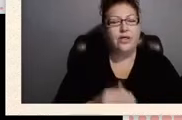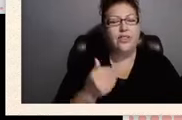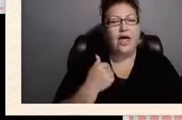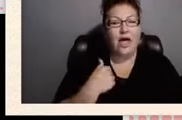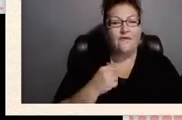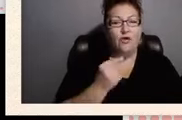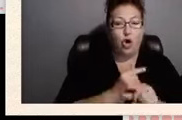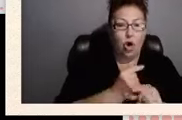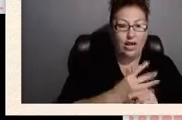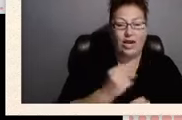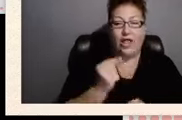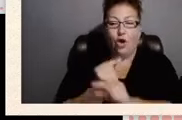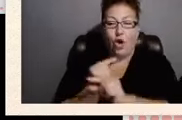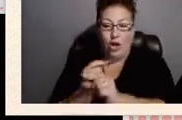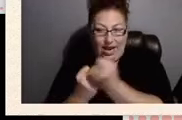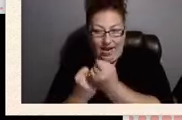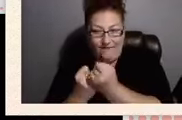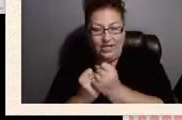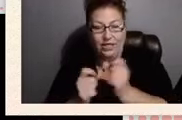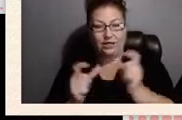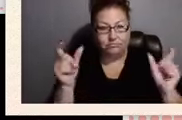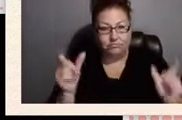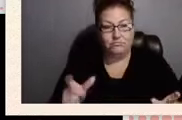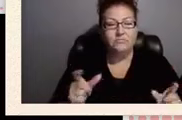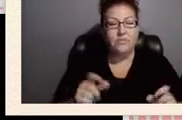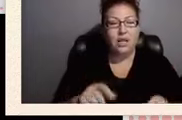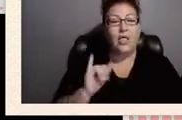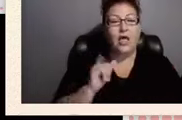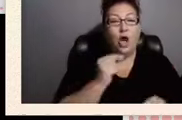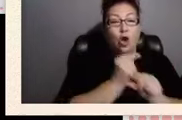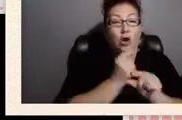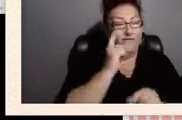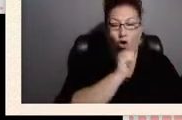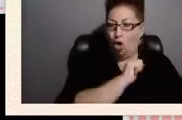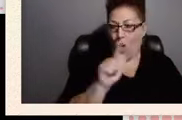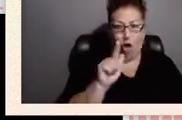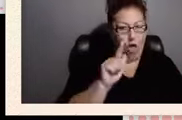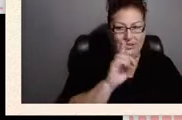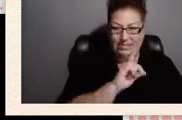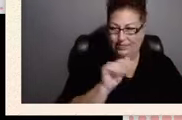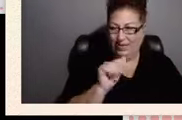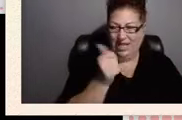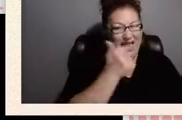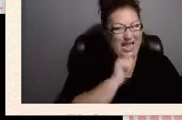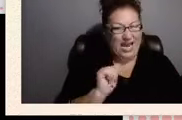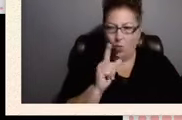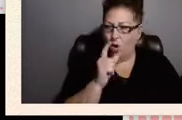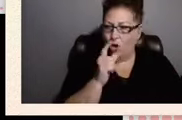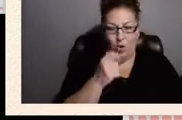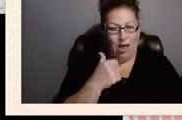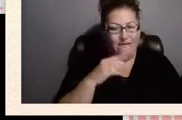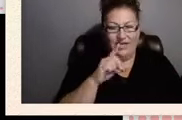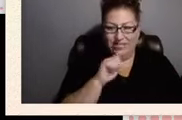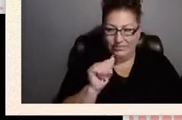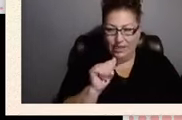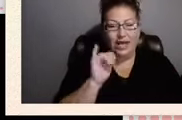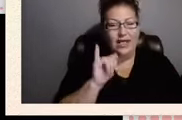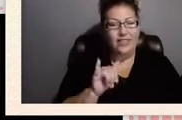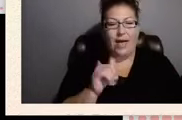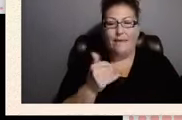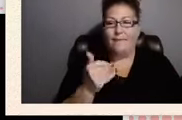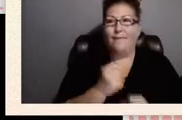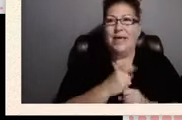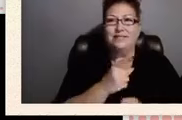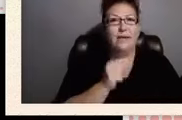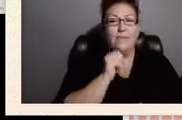advocate statute. Guardianship is for all disabilities, so people with any kind of disability that makes them incapable of making their